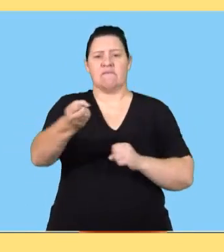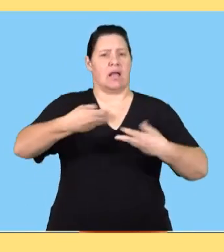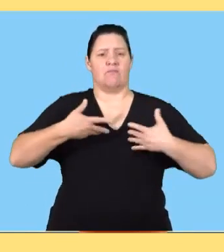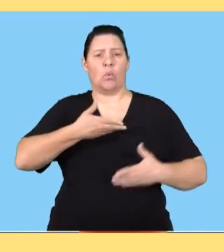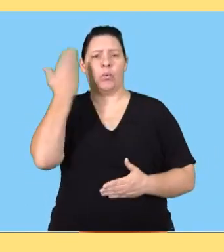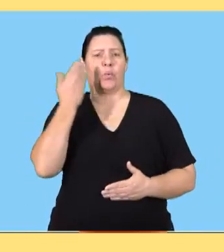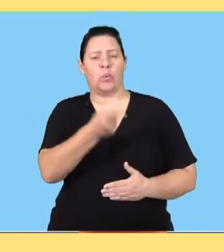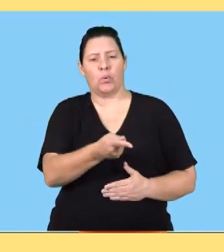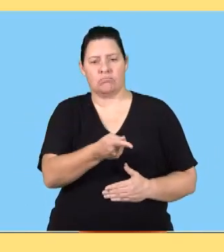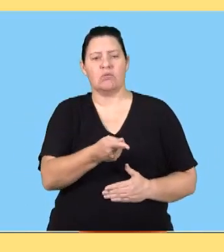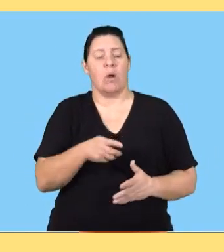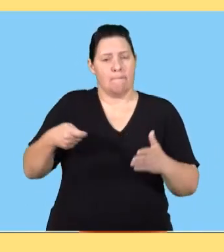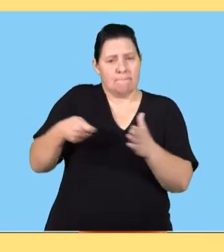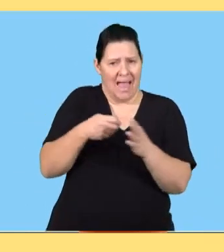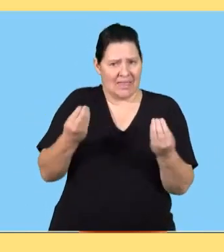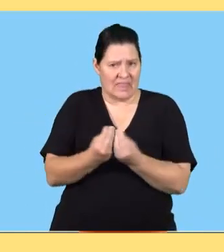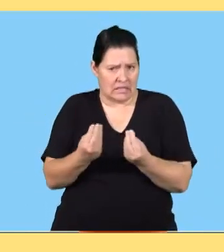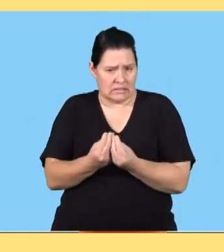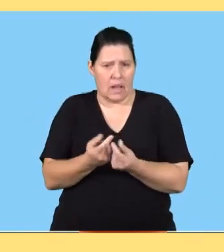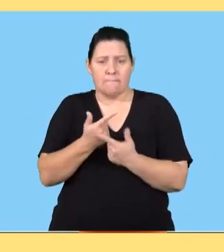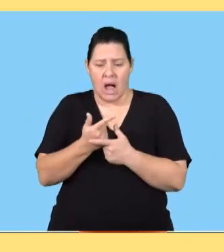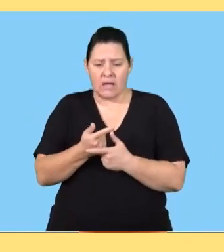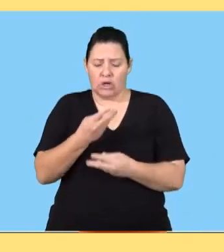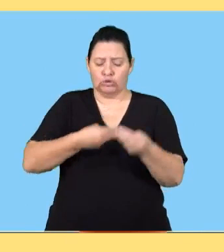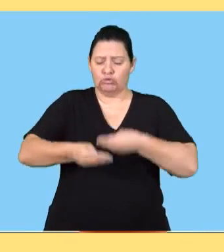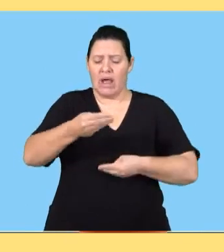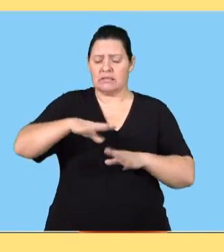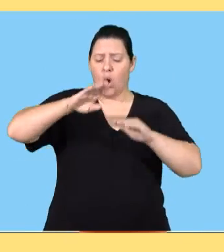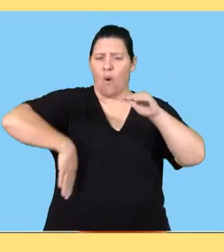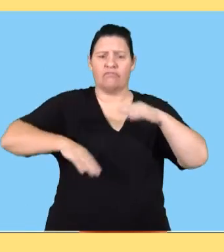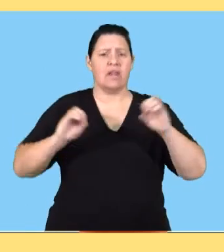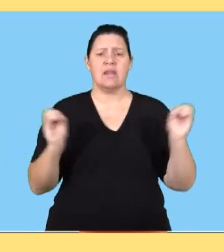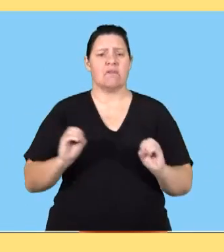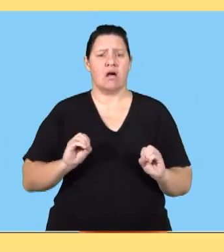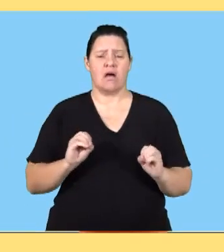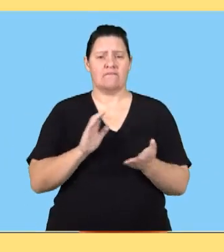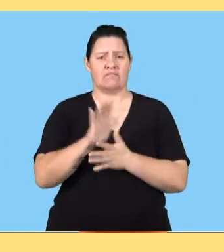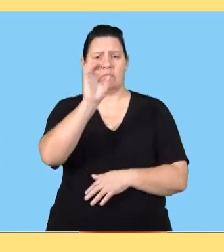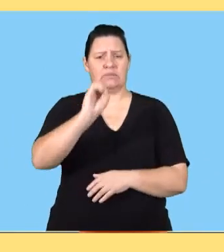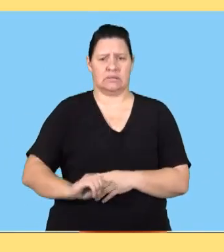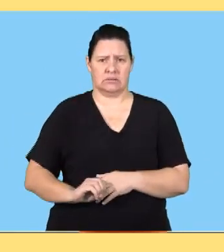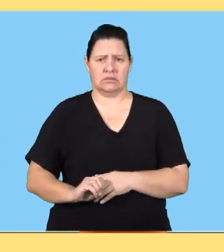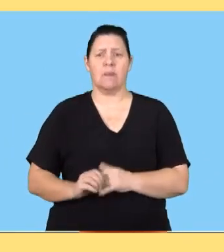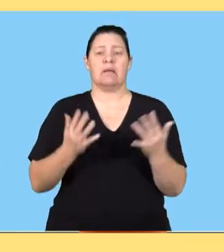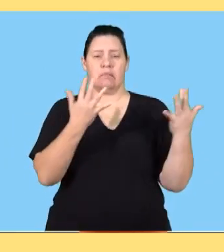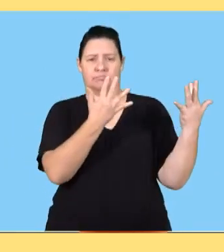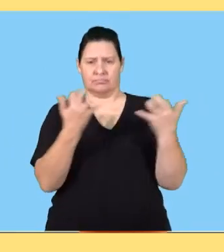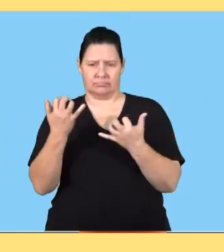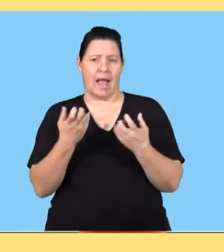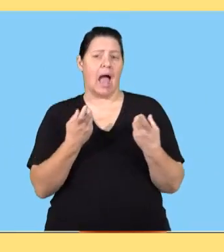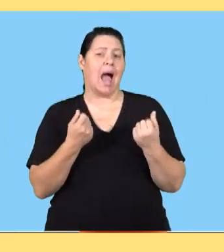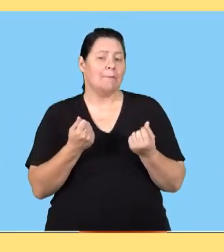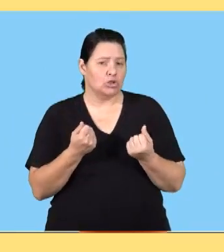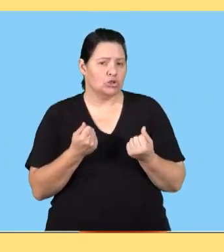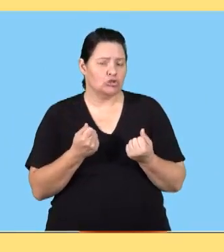on an invoice. So we bought goods, but then the trade discount was not recorded on the invoice. That means we need to